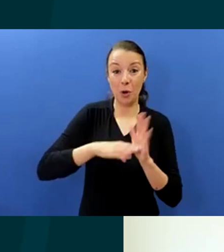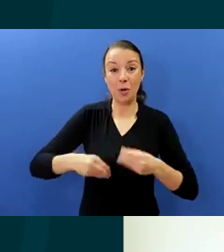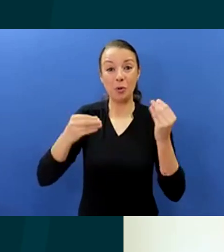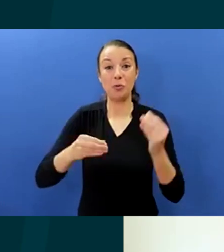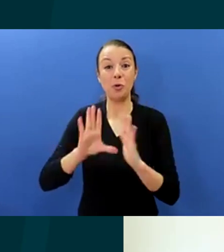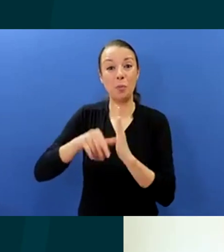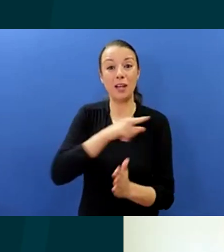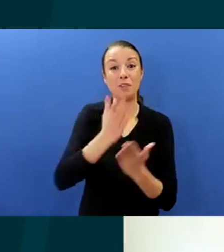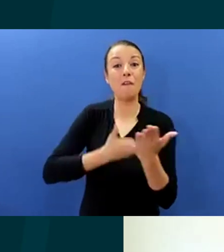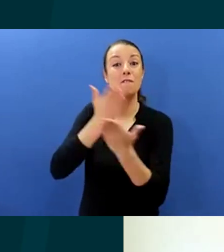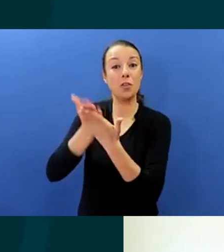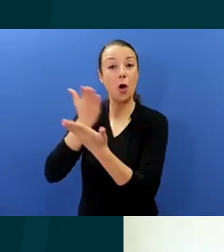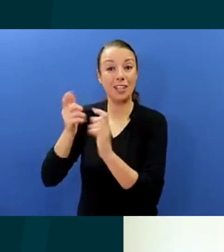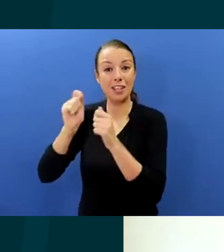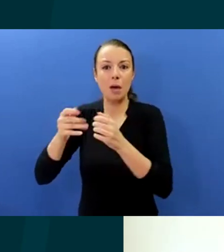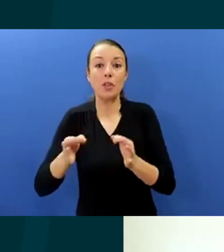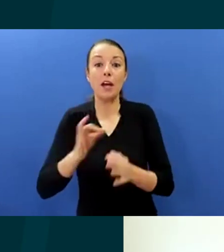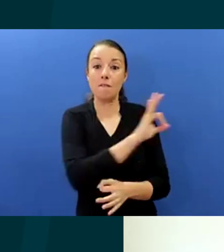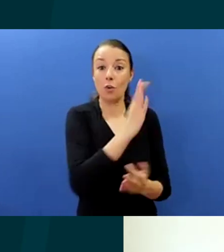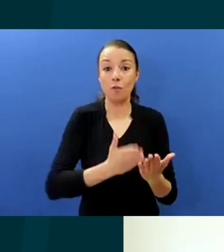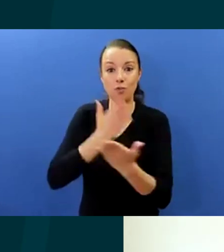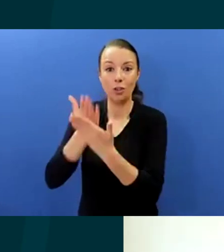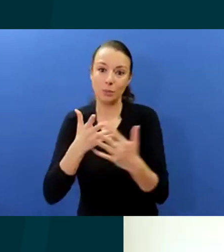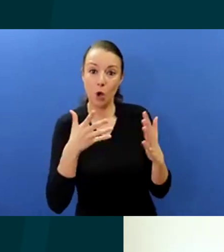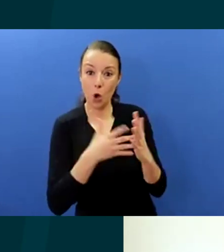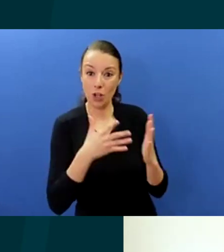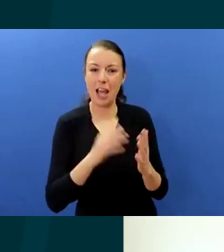who applied for the participation in this Polish-Swiss program.